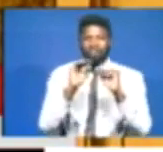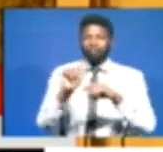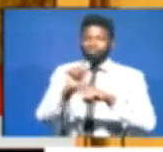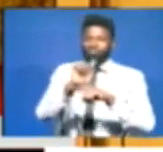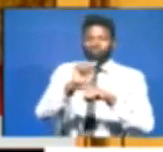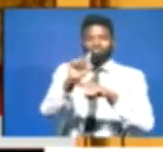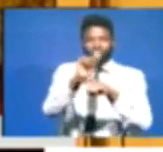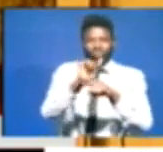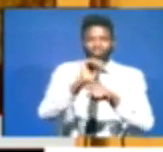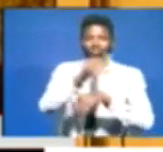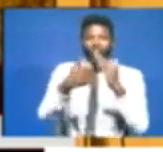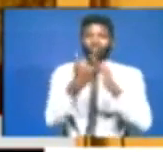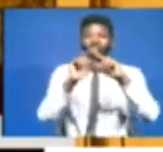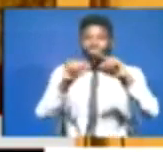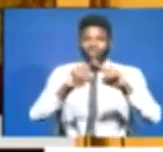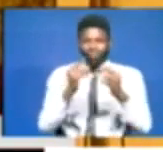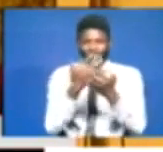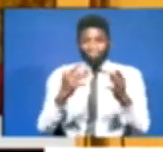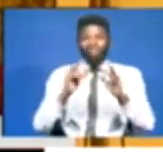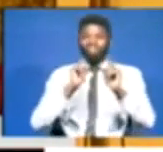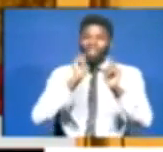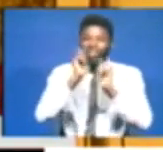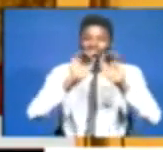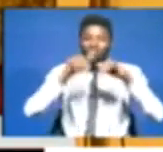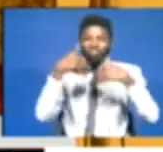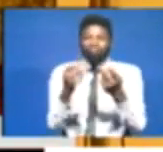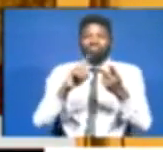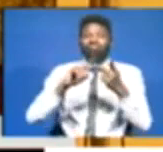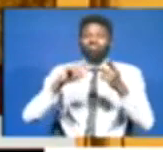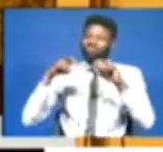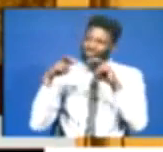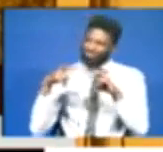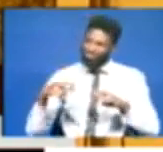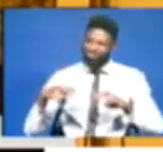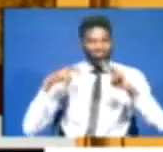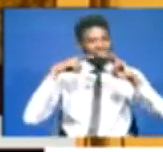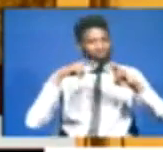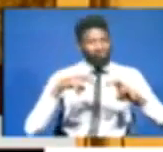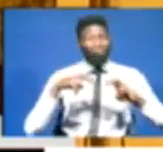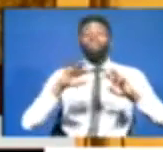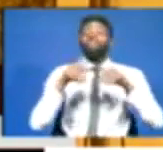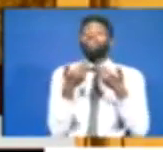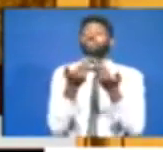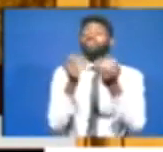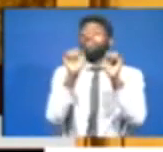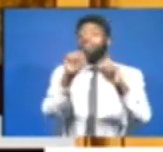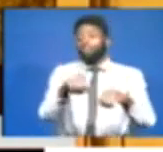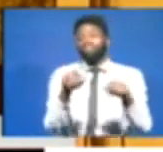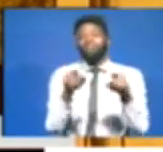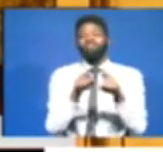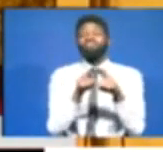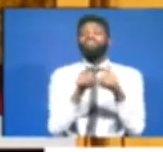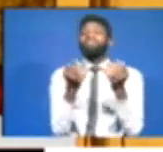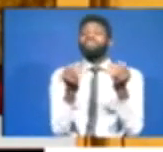on all kind of things like interviewing, doing investigative research and journalism, how